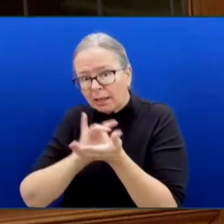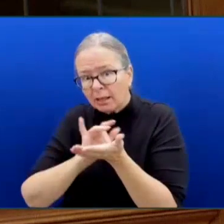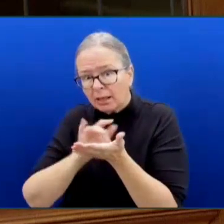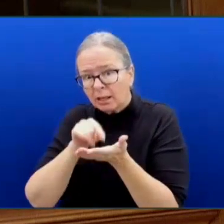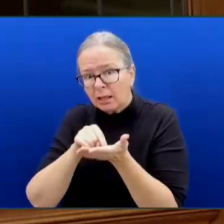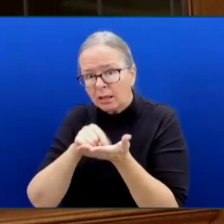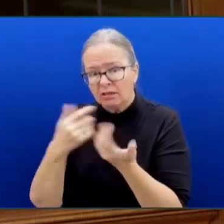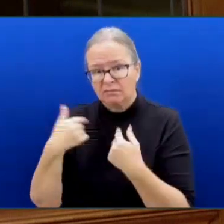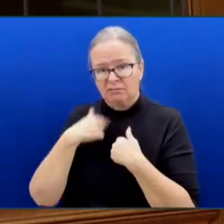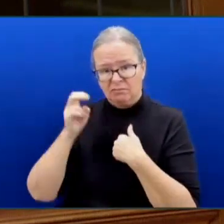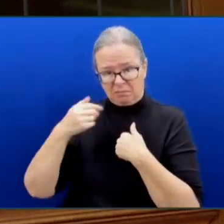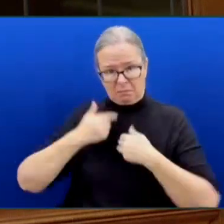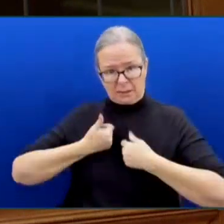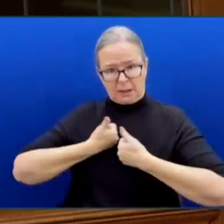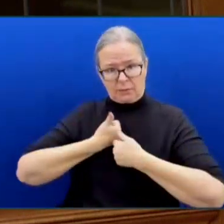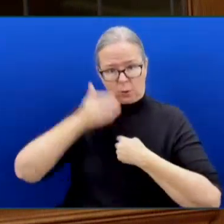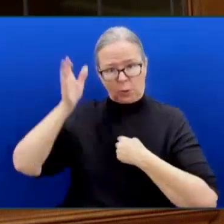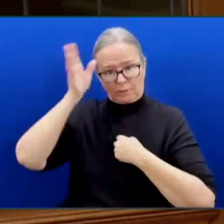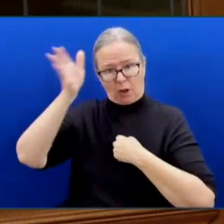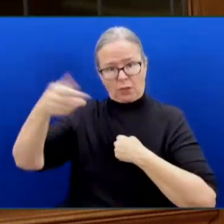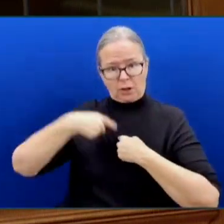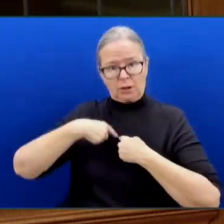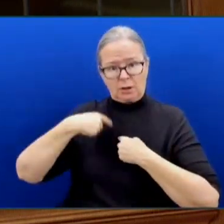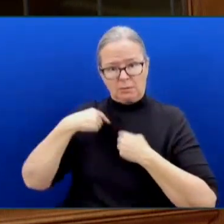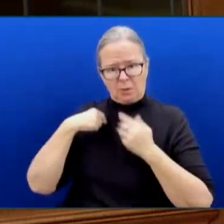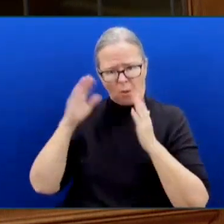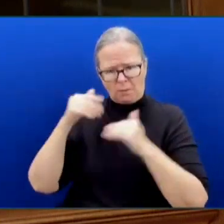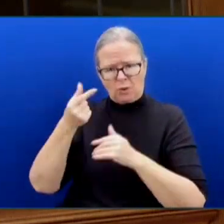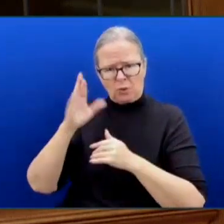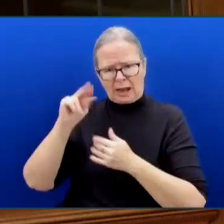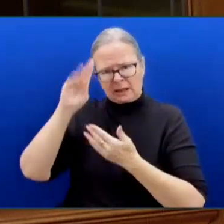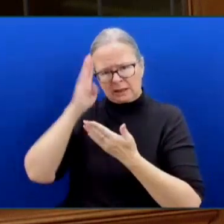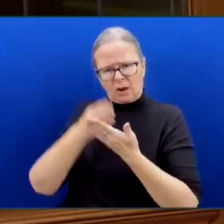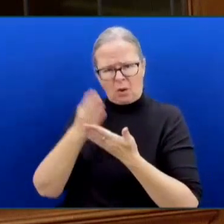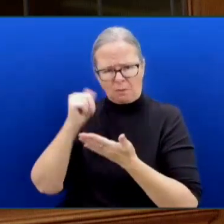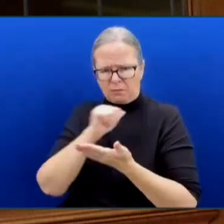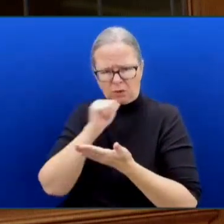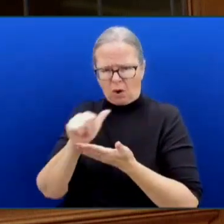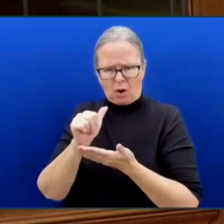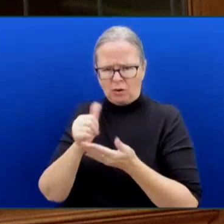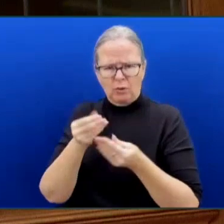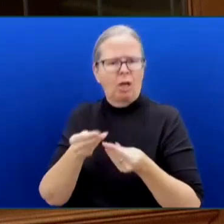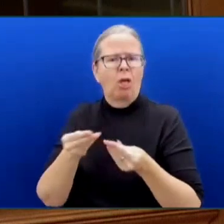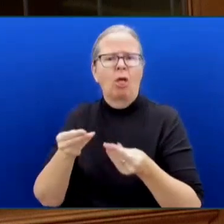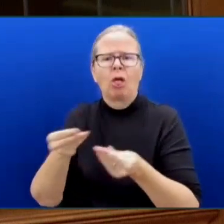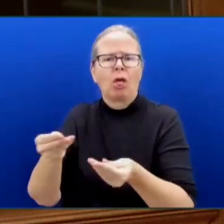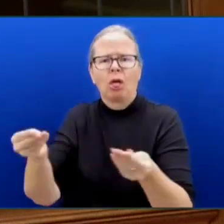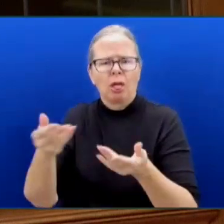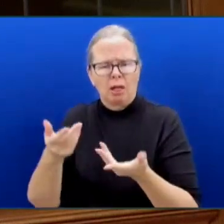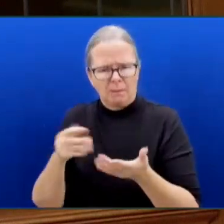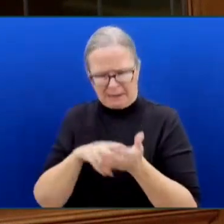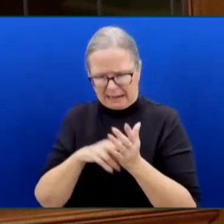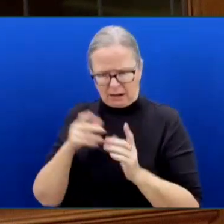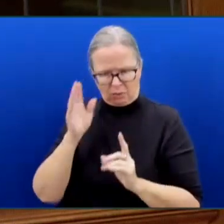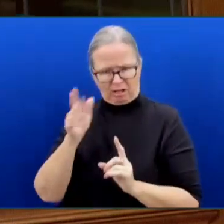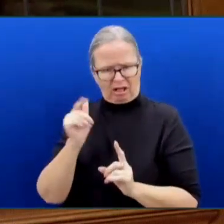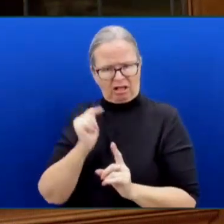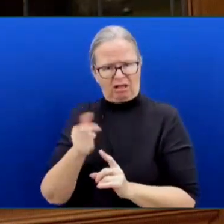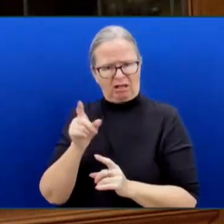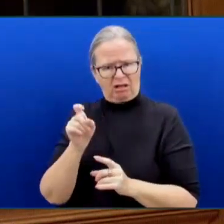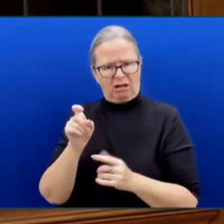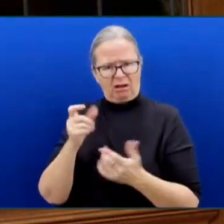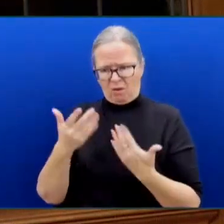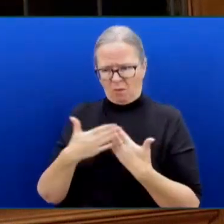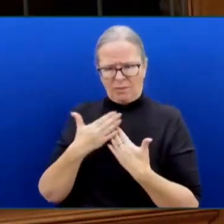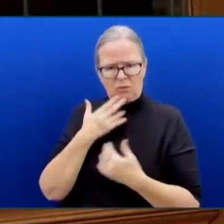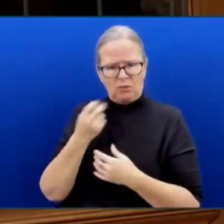into trying these safe supply drugs one day. He's almost 12 now, and I know he has lots of support at home,